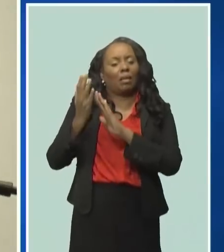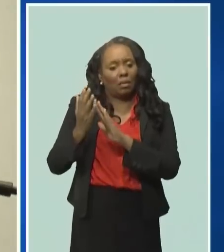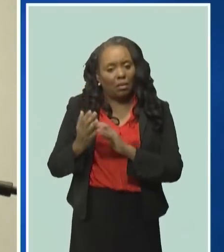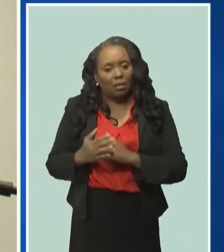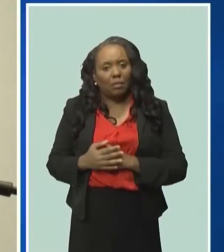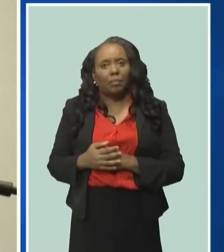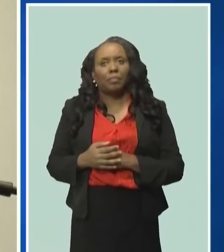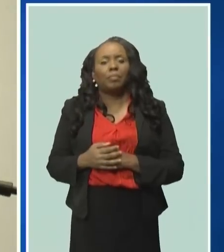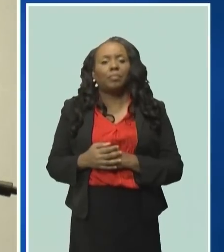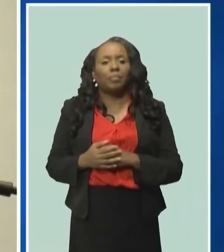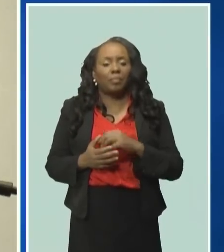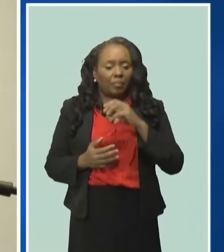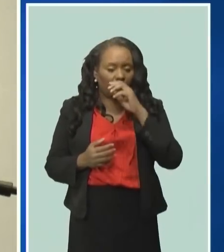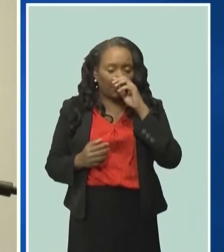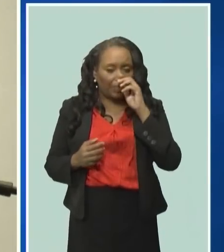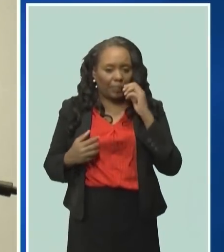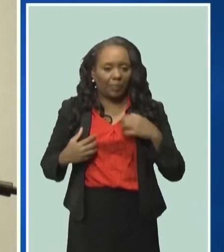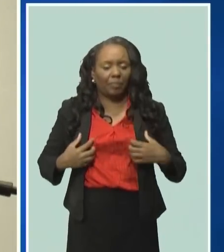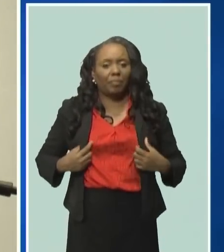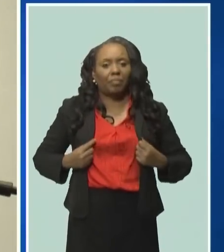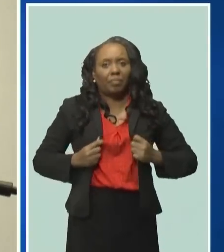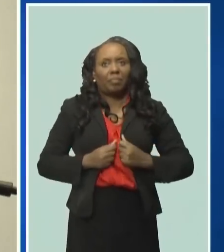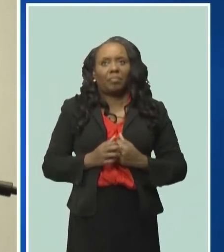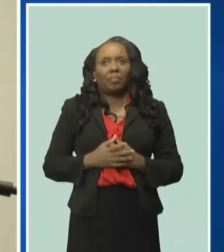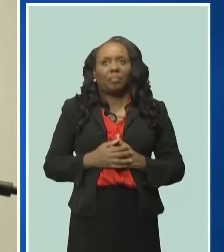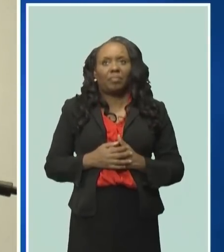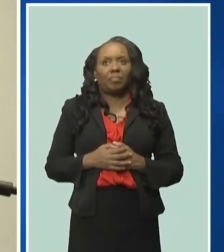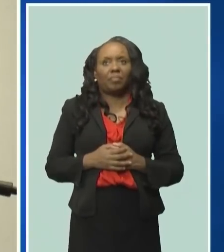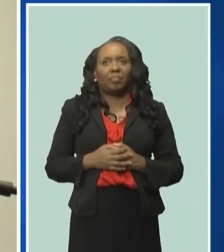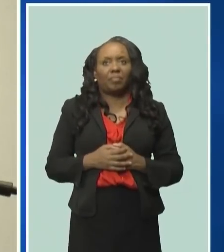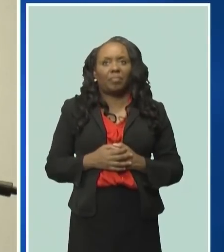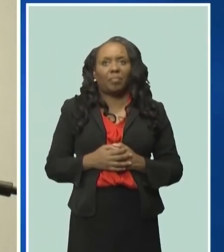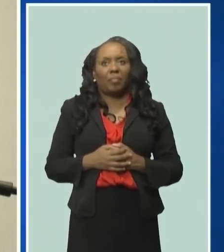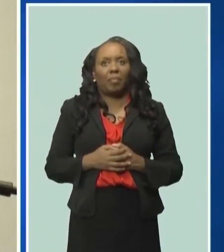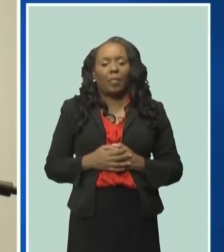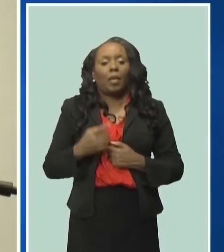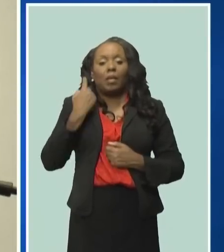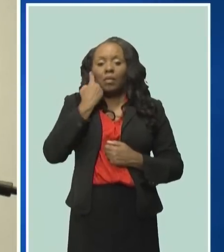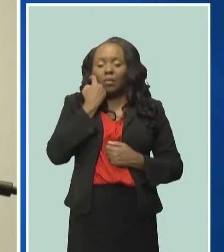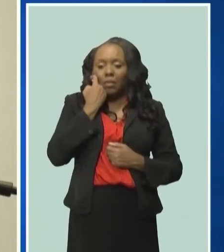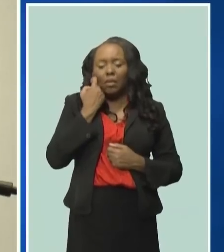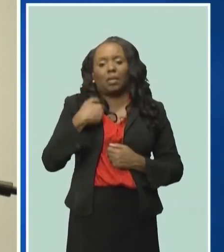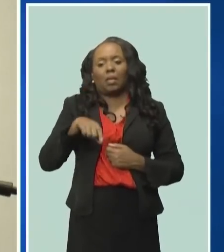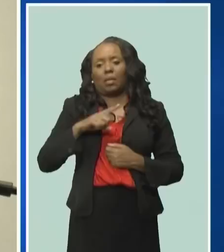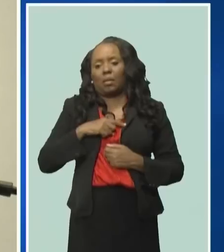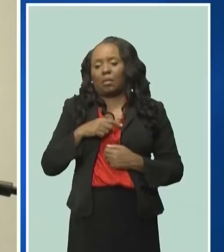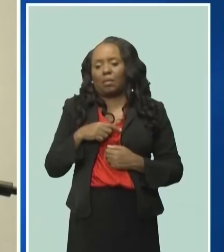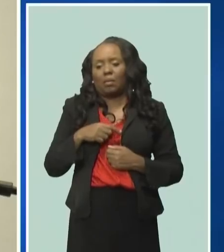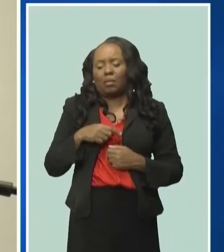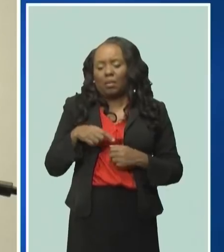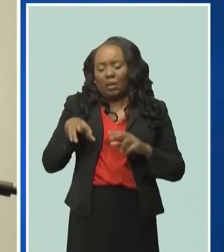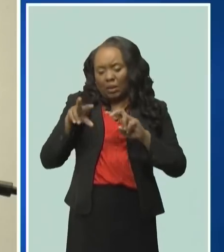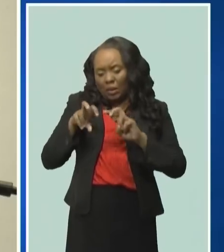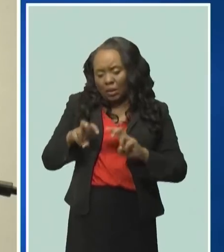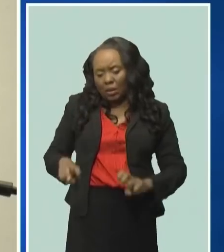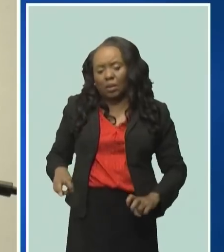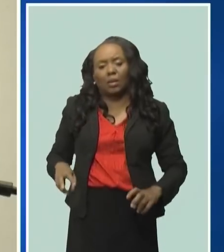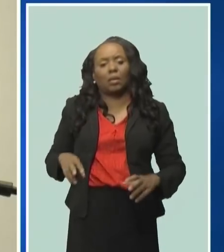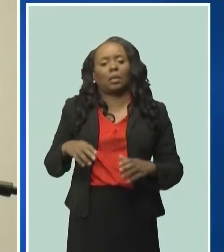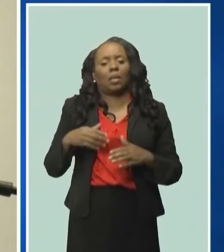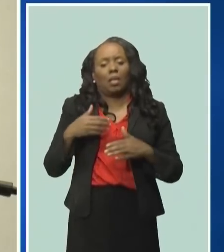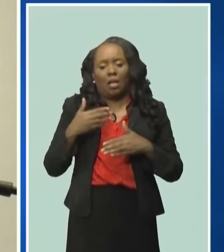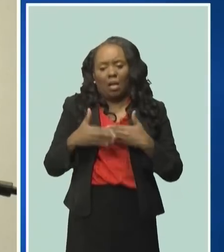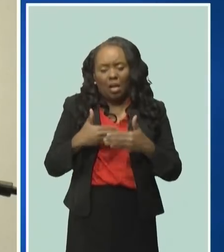suggest that a recent study on the progress of the achievement of the Sustainable Development Goals done by